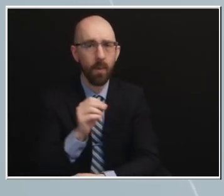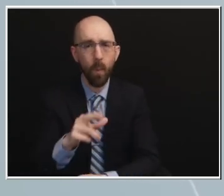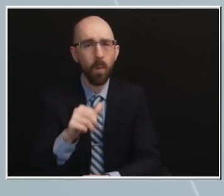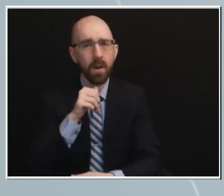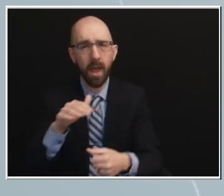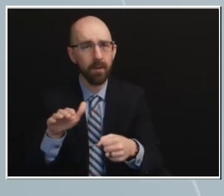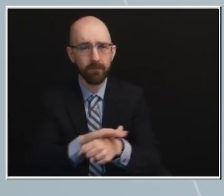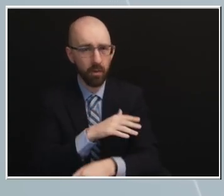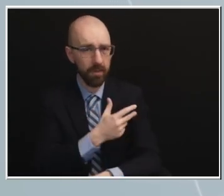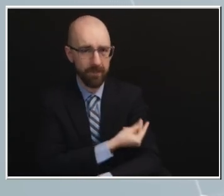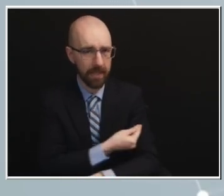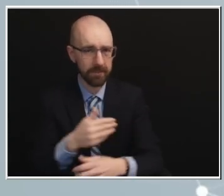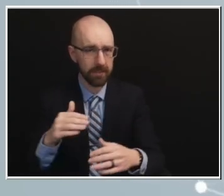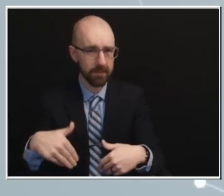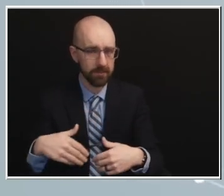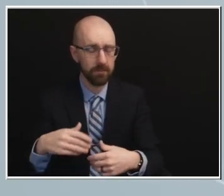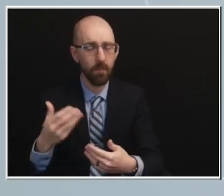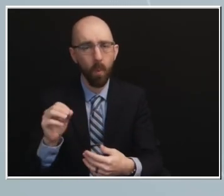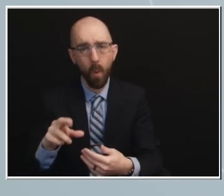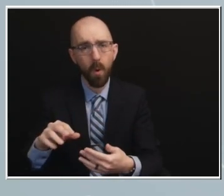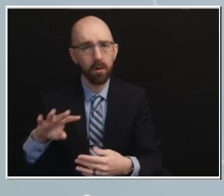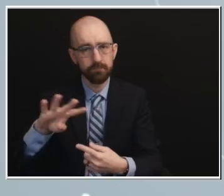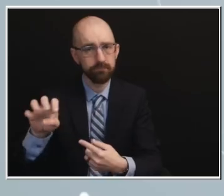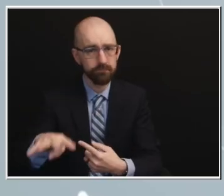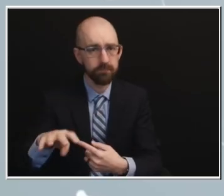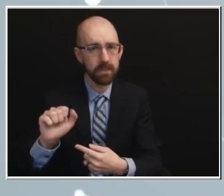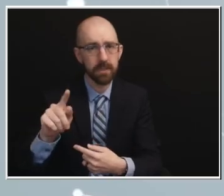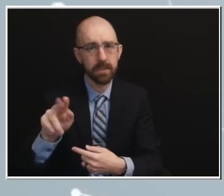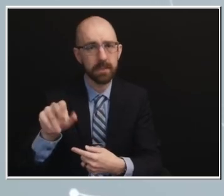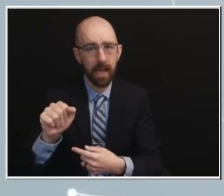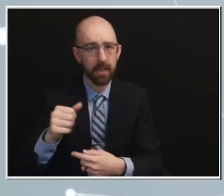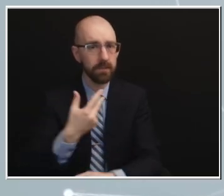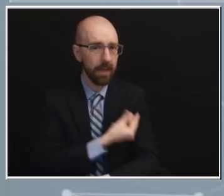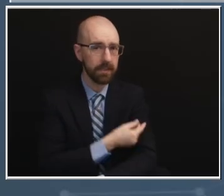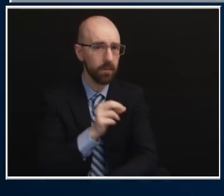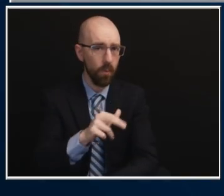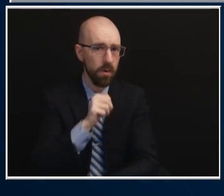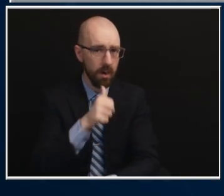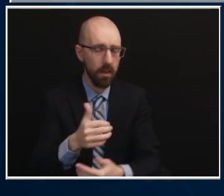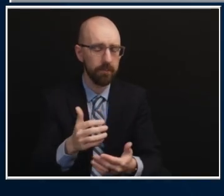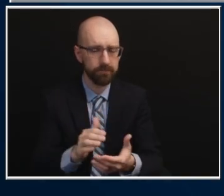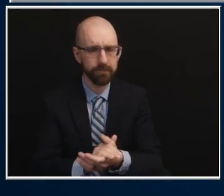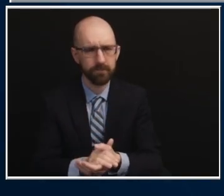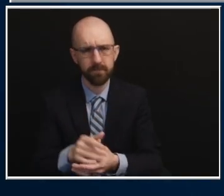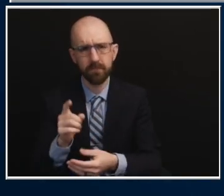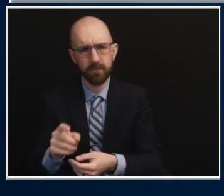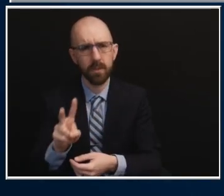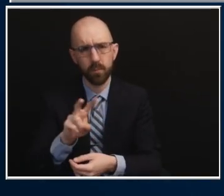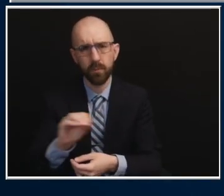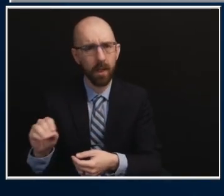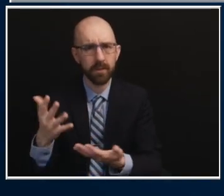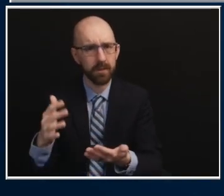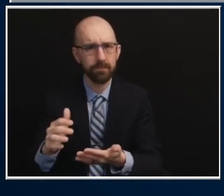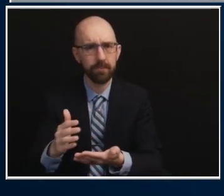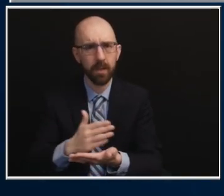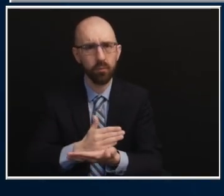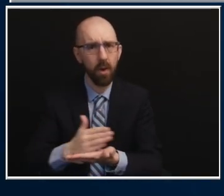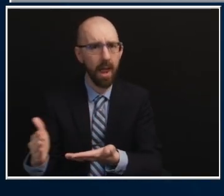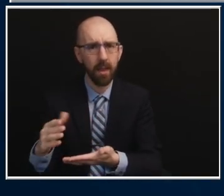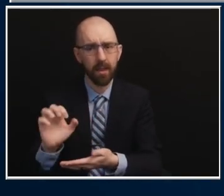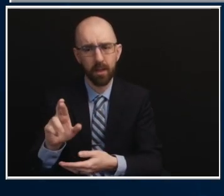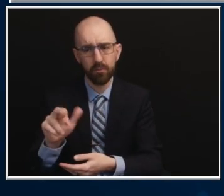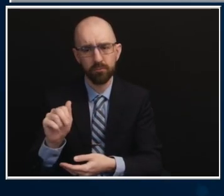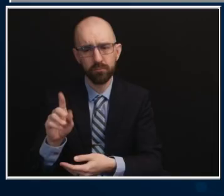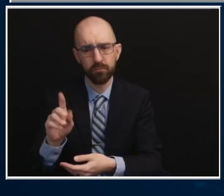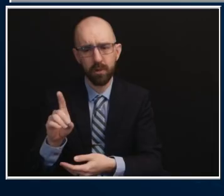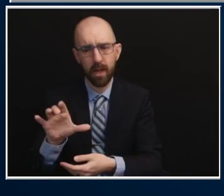vaccinated or unknown vaccine status. Yeah, in 2000, it had been eradicated, right? I mean, that's pretty unbelievable. Now